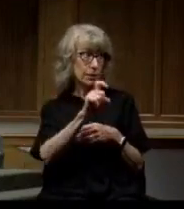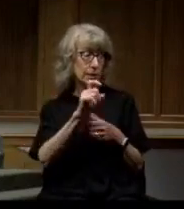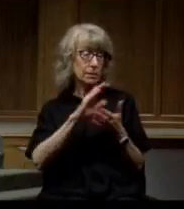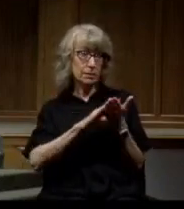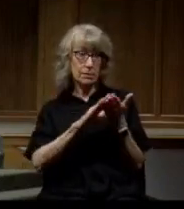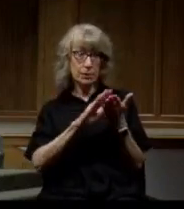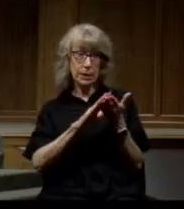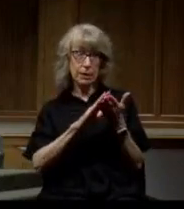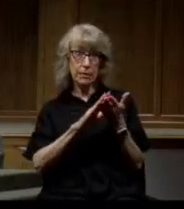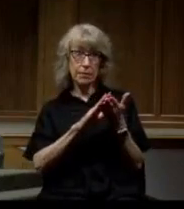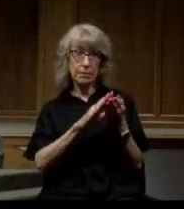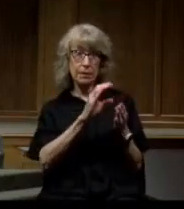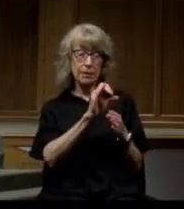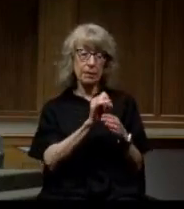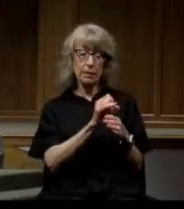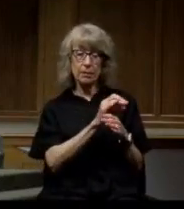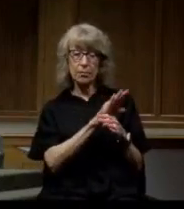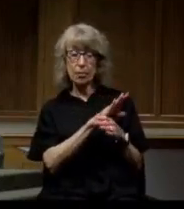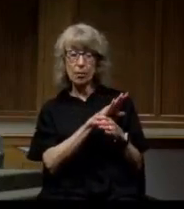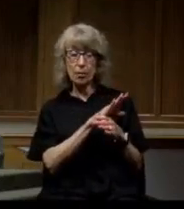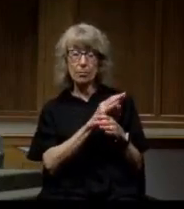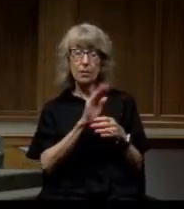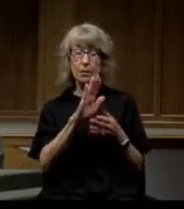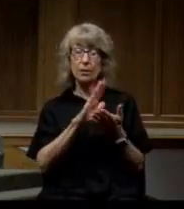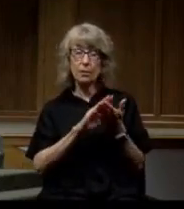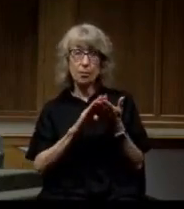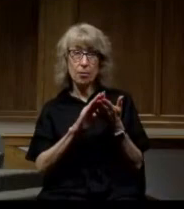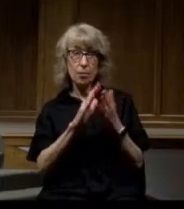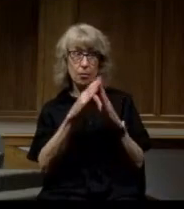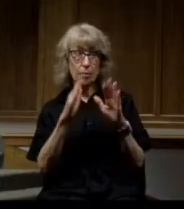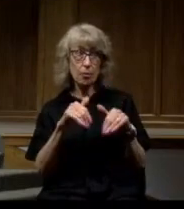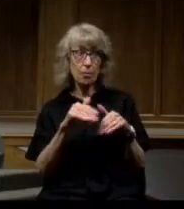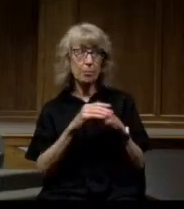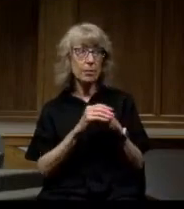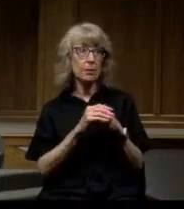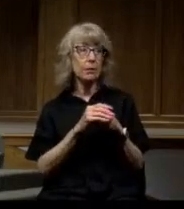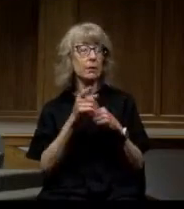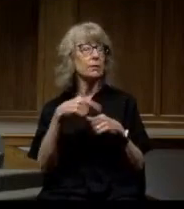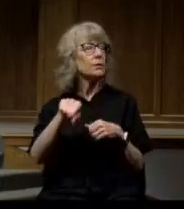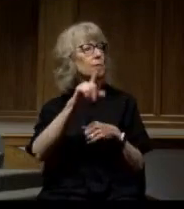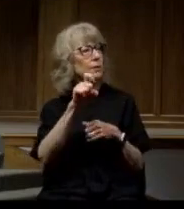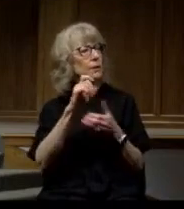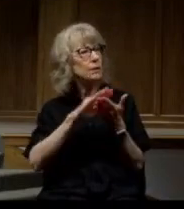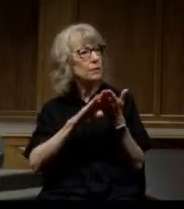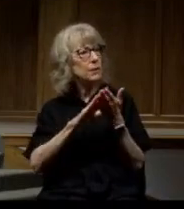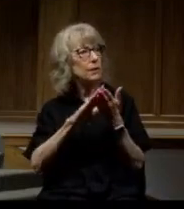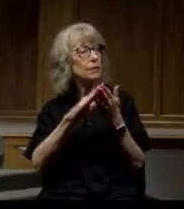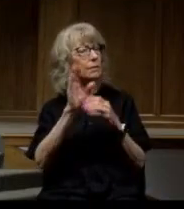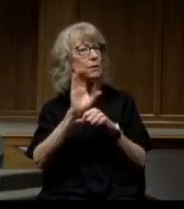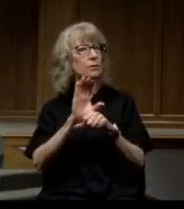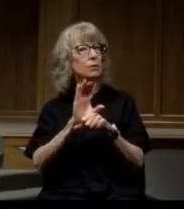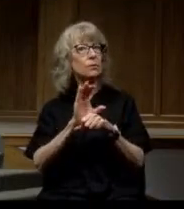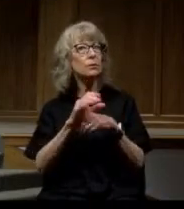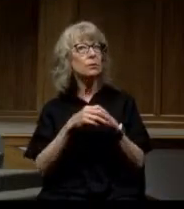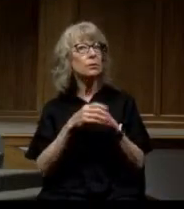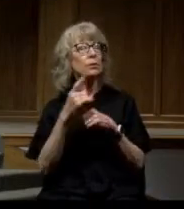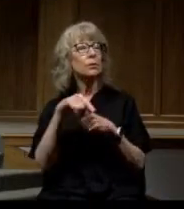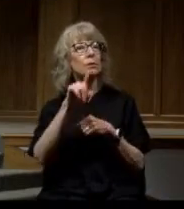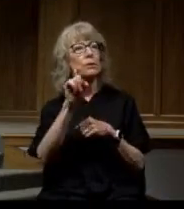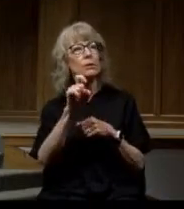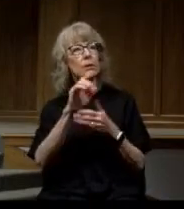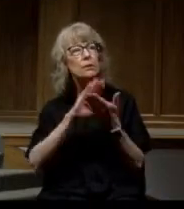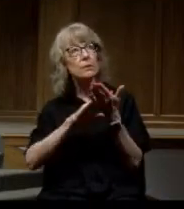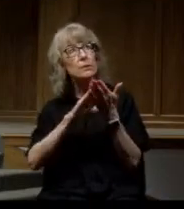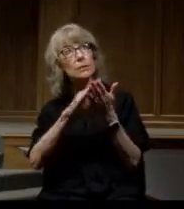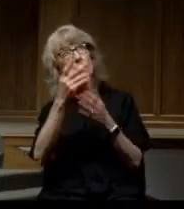forgive your career, your home? Do you need to forgive the church? Do you need to forgive